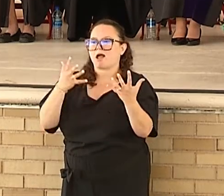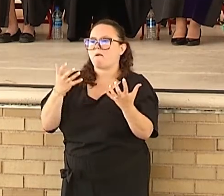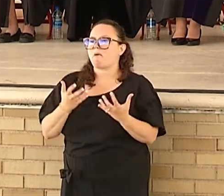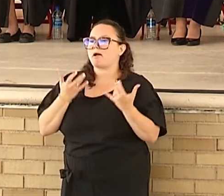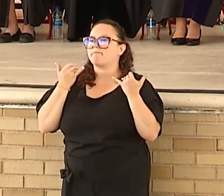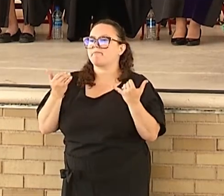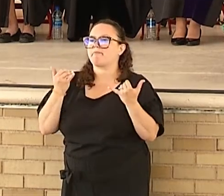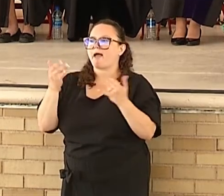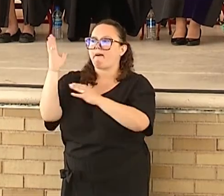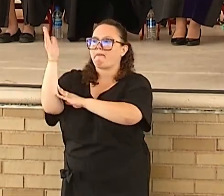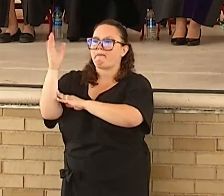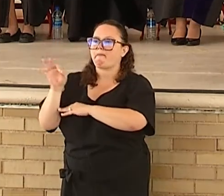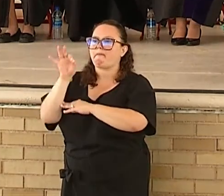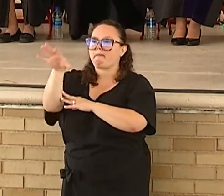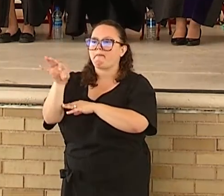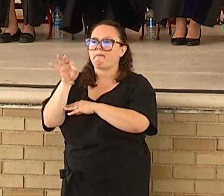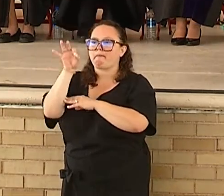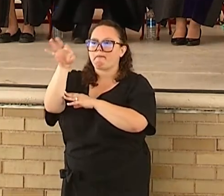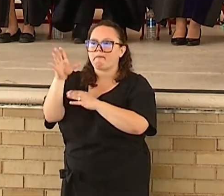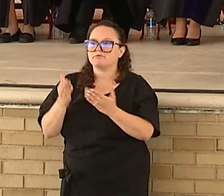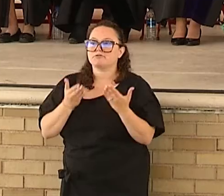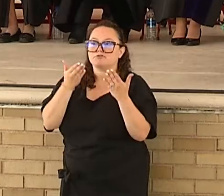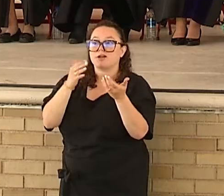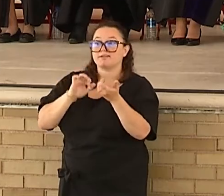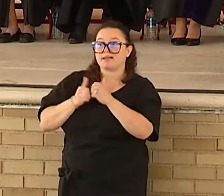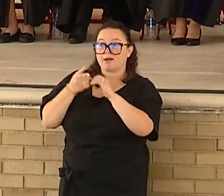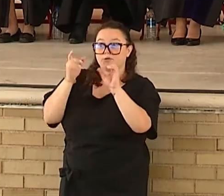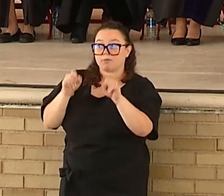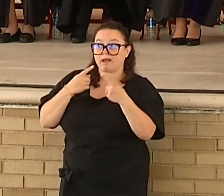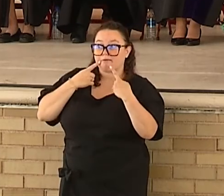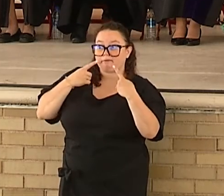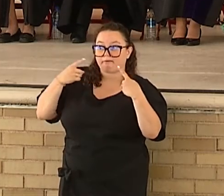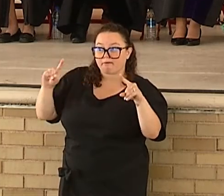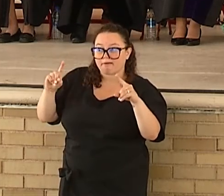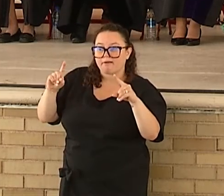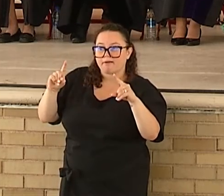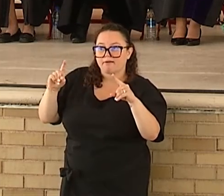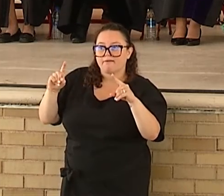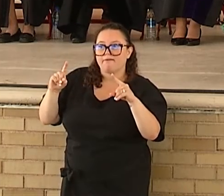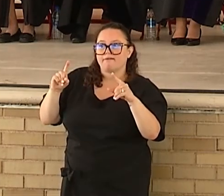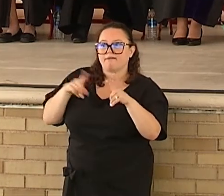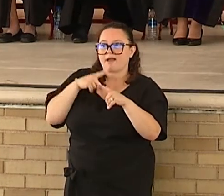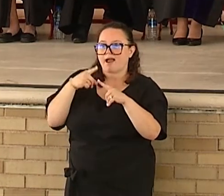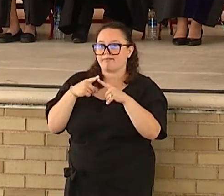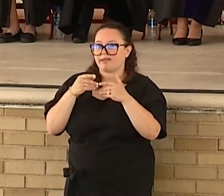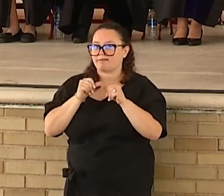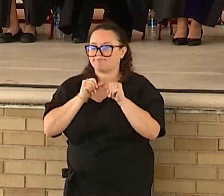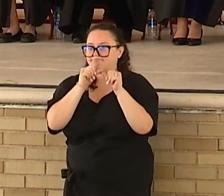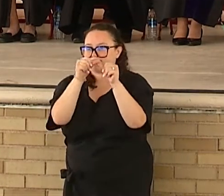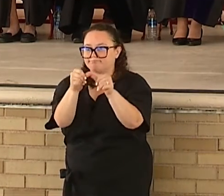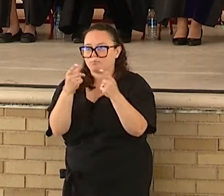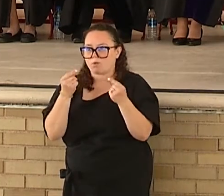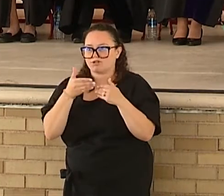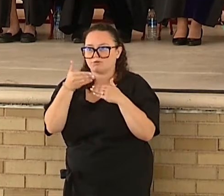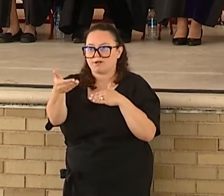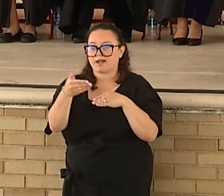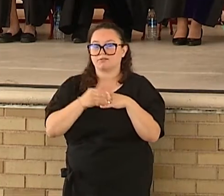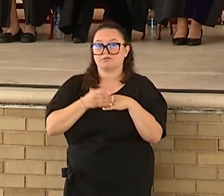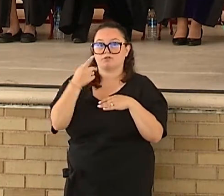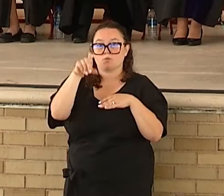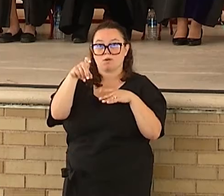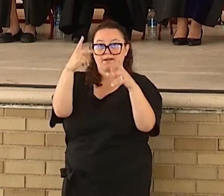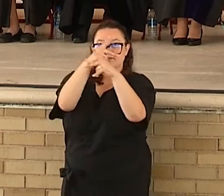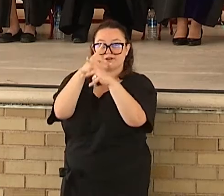about how to make the most of this achievement and move on to the next one. You're going to have to figure out your ultimate